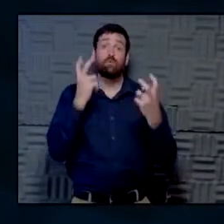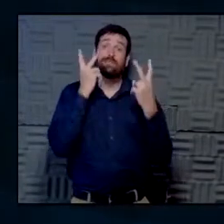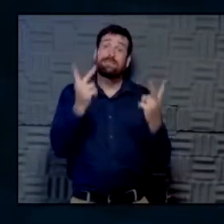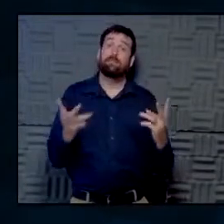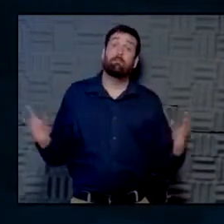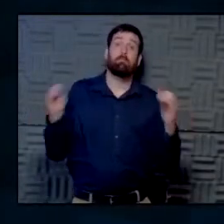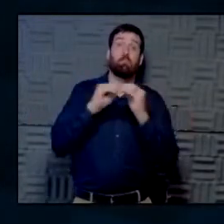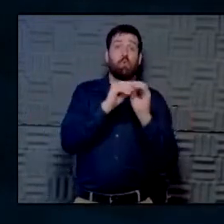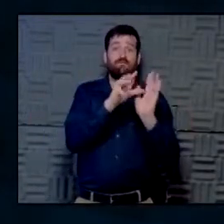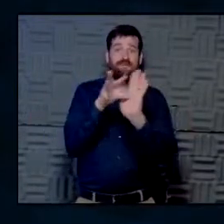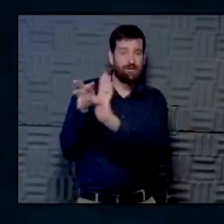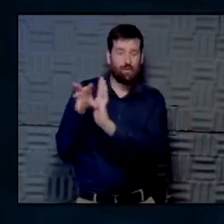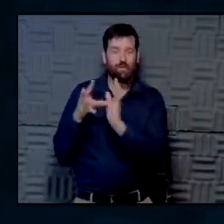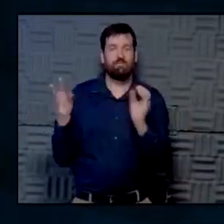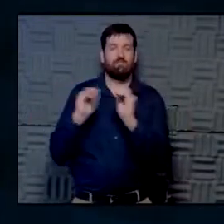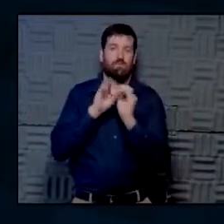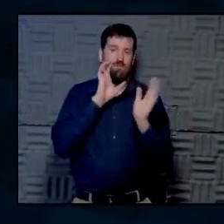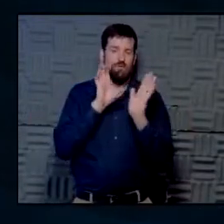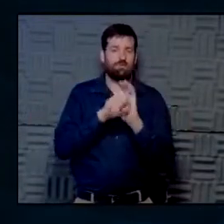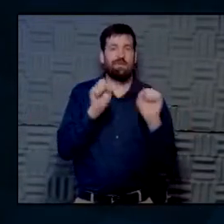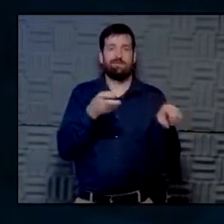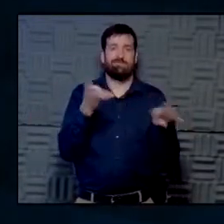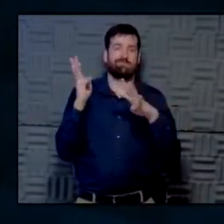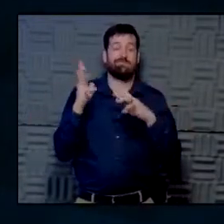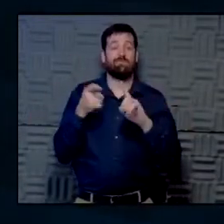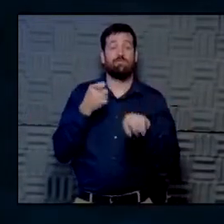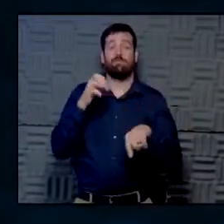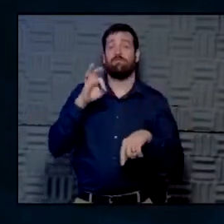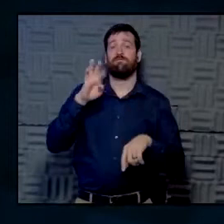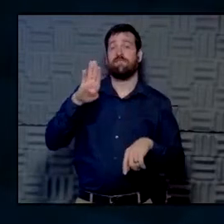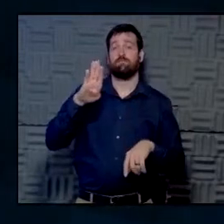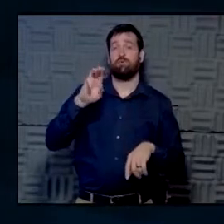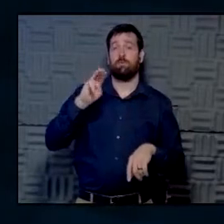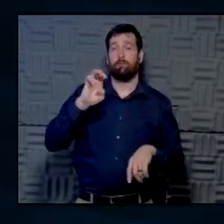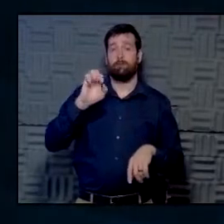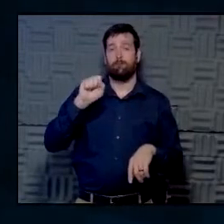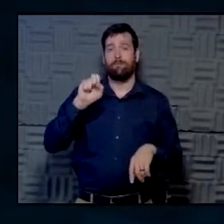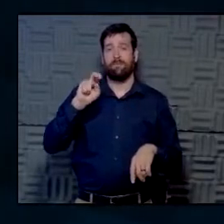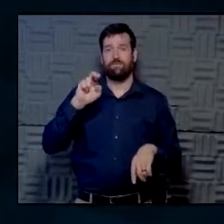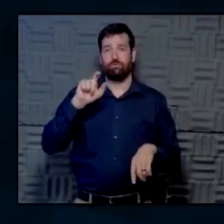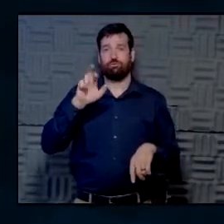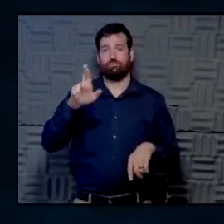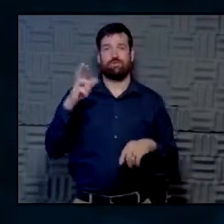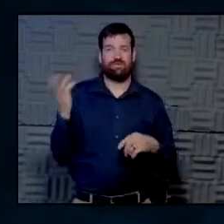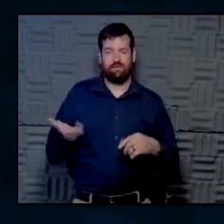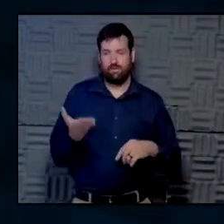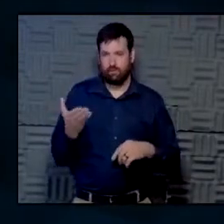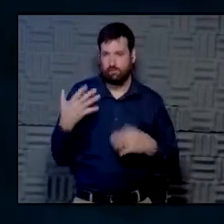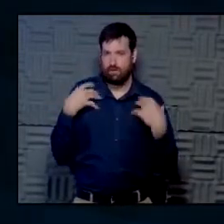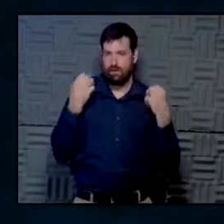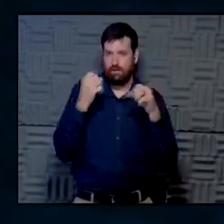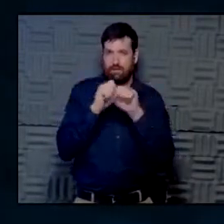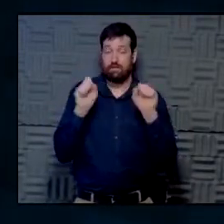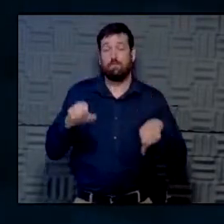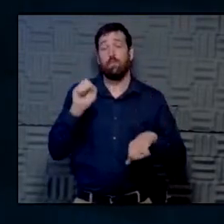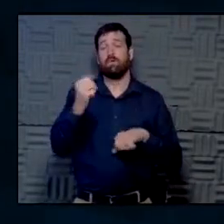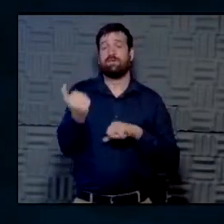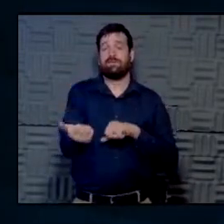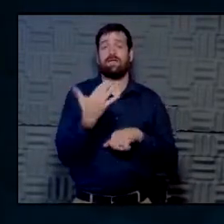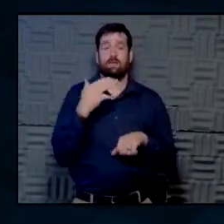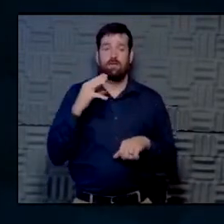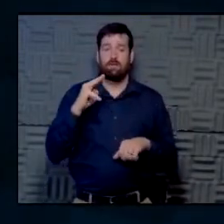more videos or photos. You can upload images using Facebook Messenger here at the Kansas Health System, or send to us